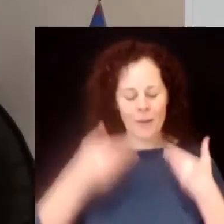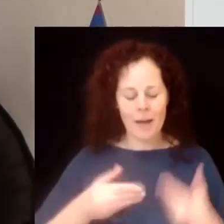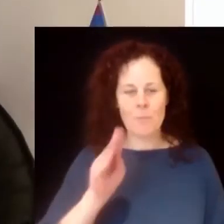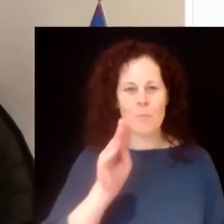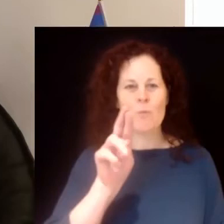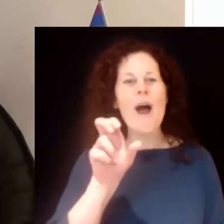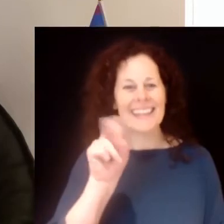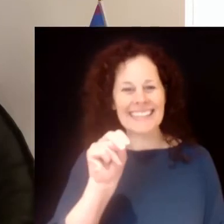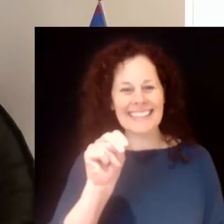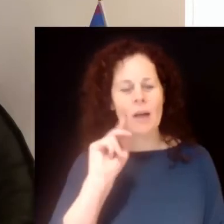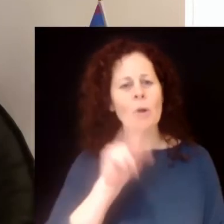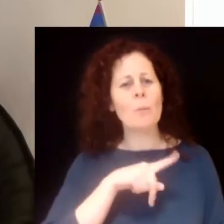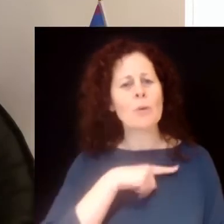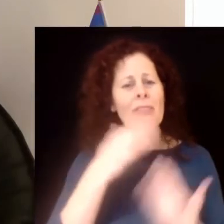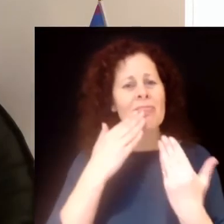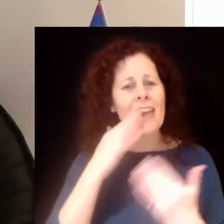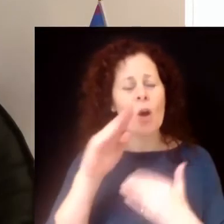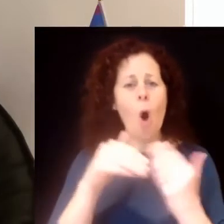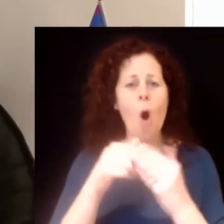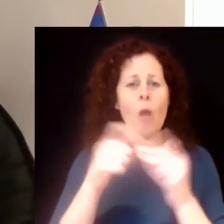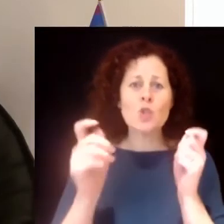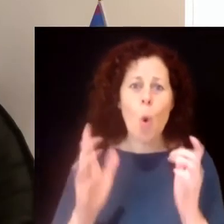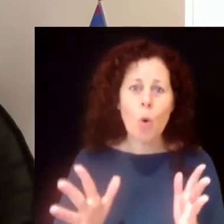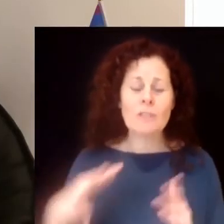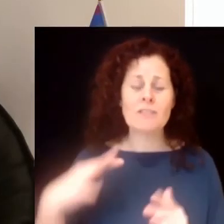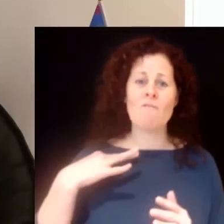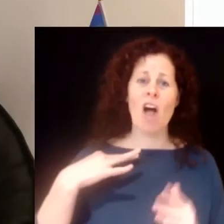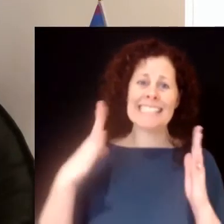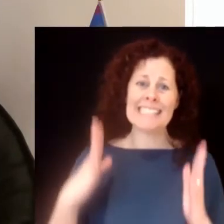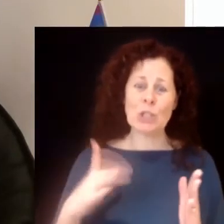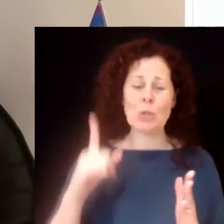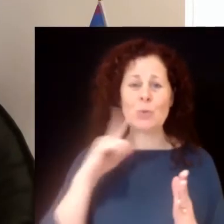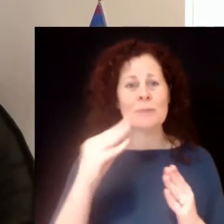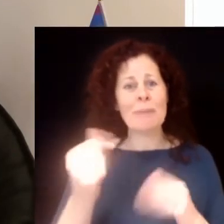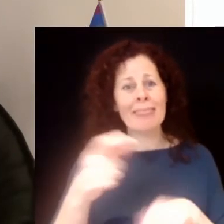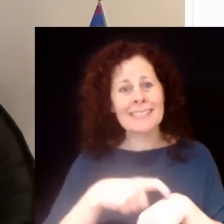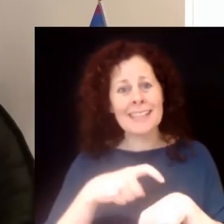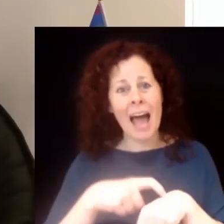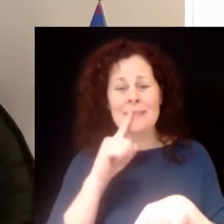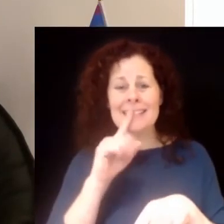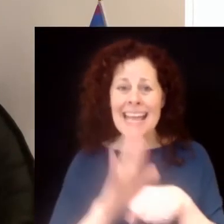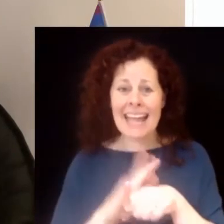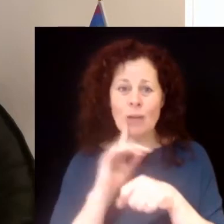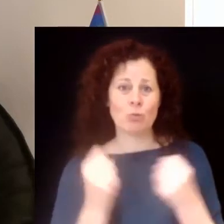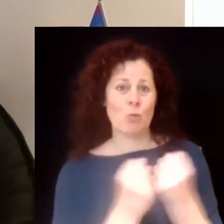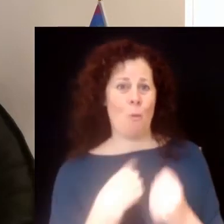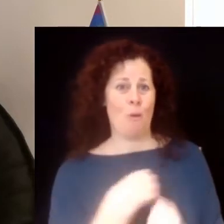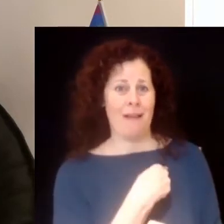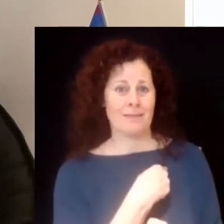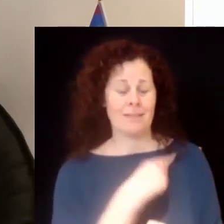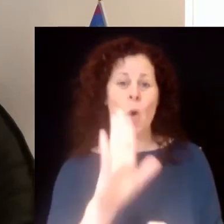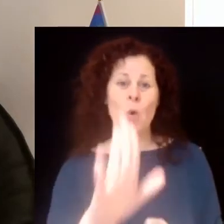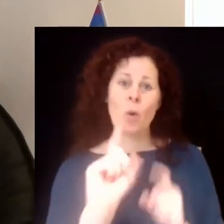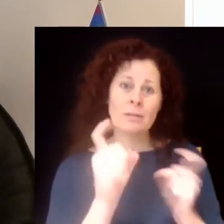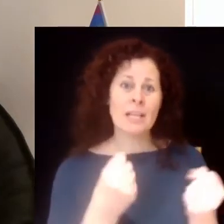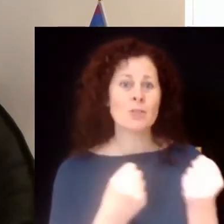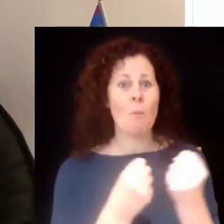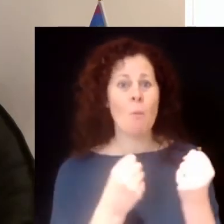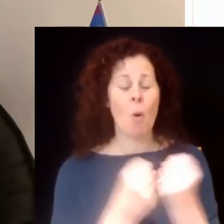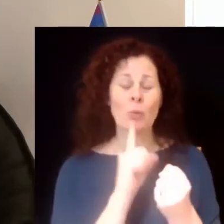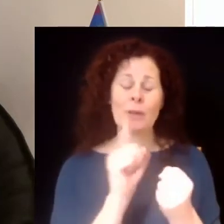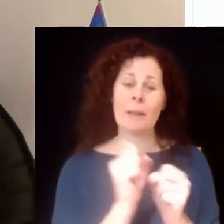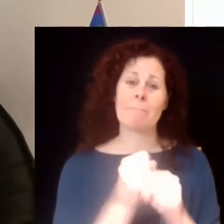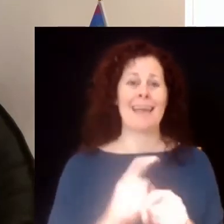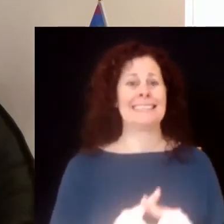My family and I immigrated from Mexico to the United States, where we have now been living for the last 15 years. Growing up in Natchez, Washington, as a